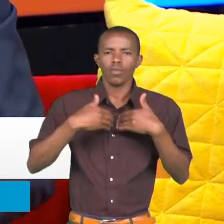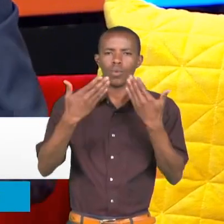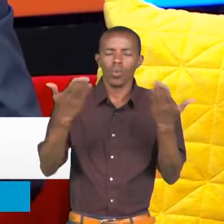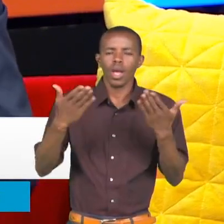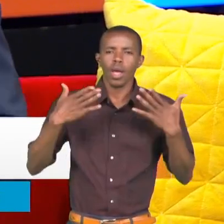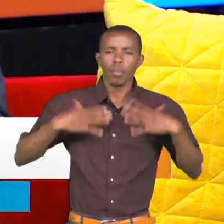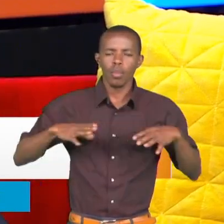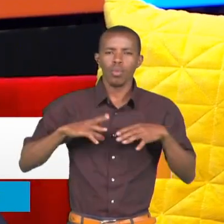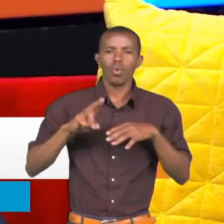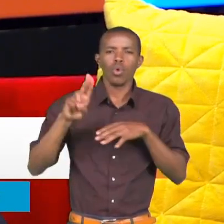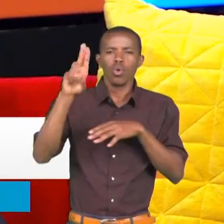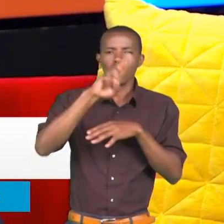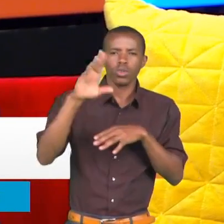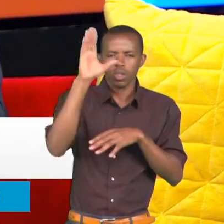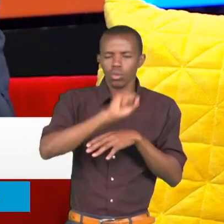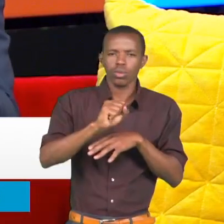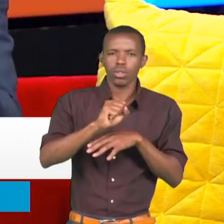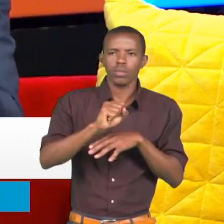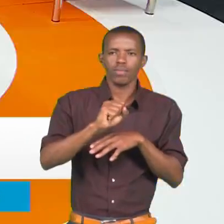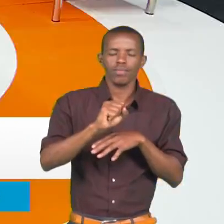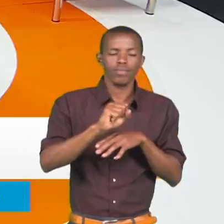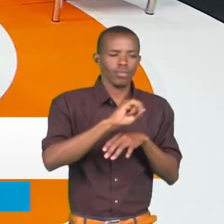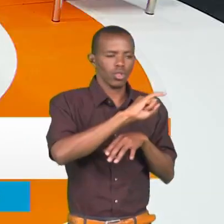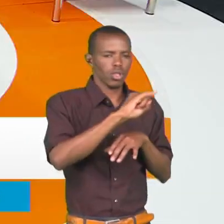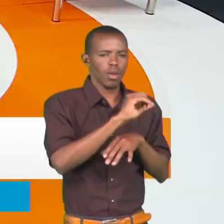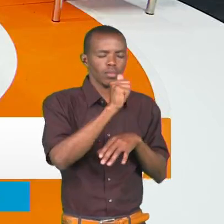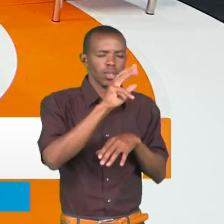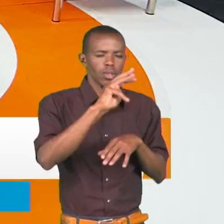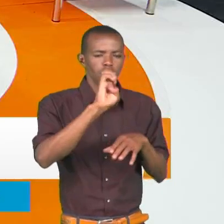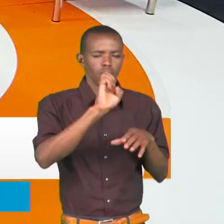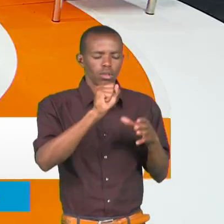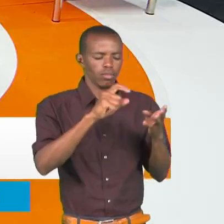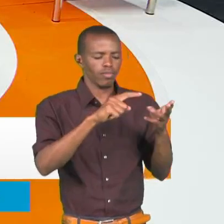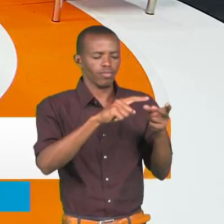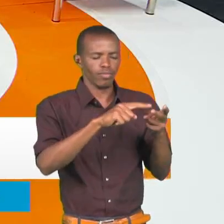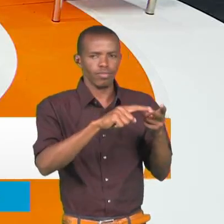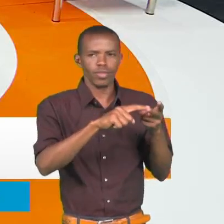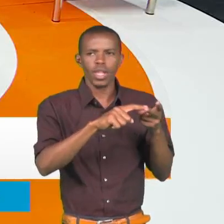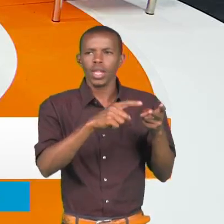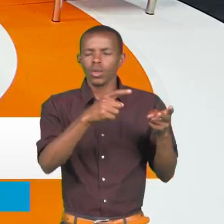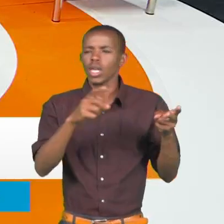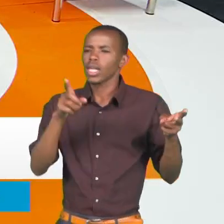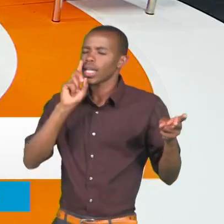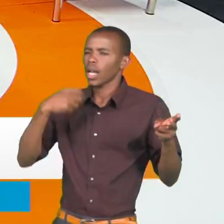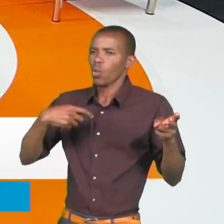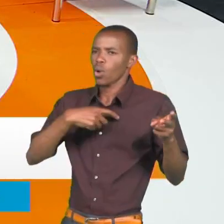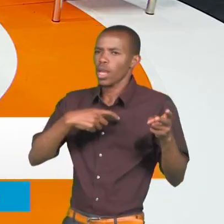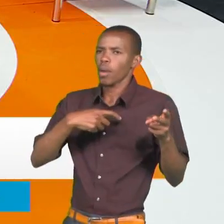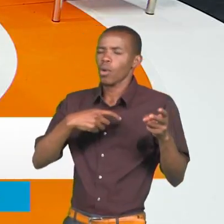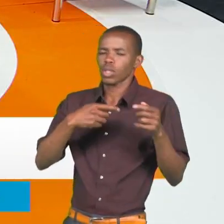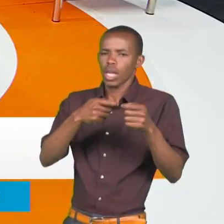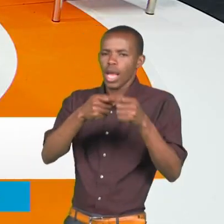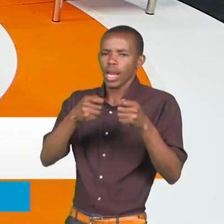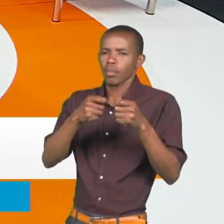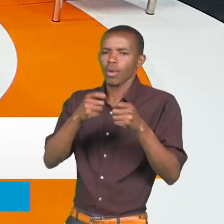been misusing it. James, is it? Absolutely. Yeah. Absolutely. Now, Duke, to start with you, maybe tell us about PrEP first,